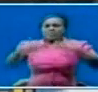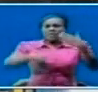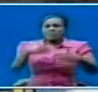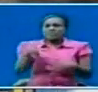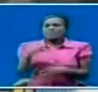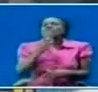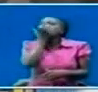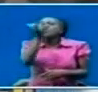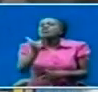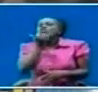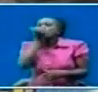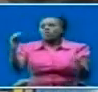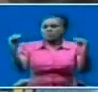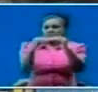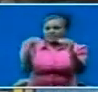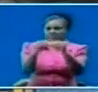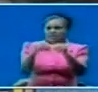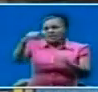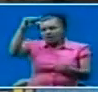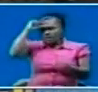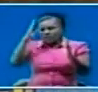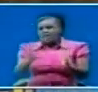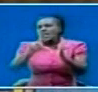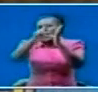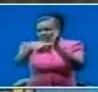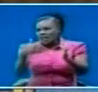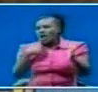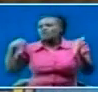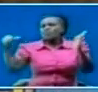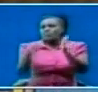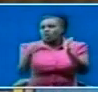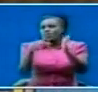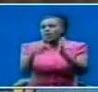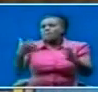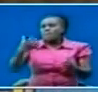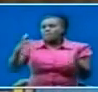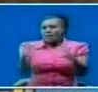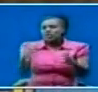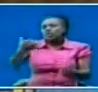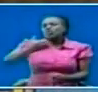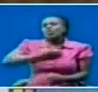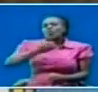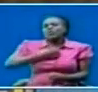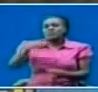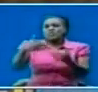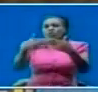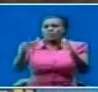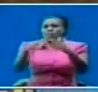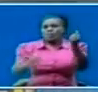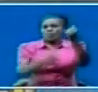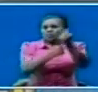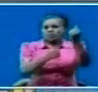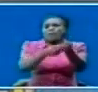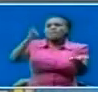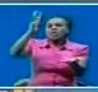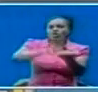their meetings. The Nairobi governor would later run into trouble with his own party, ODM. Kidero openly supported Migori